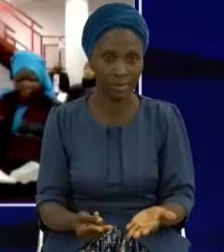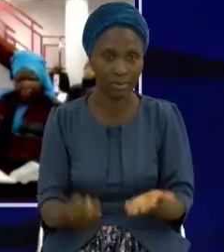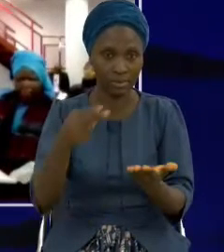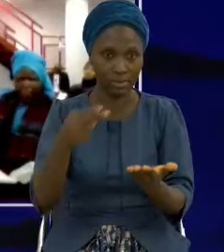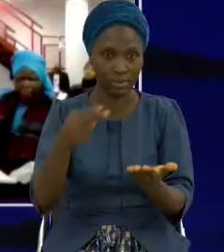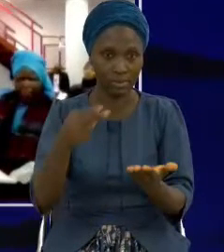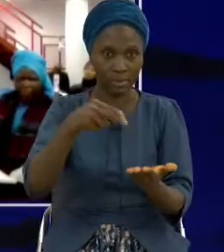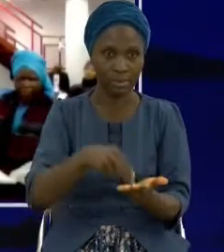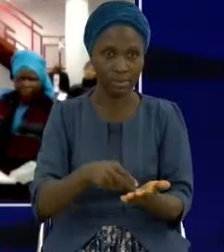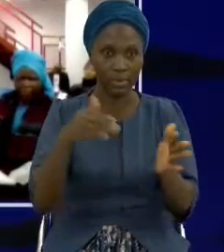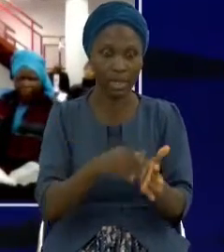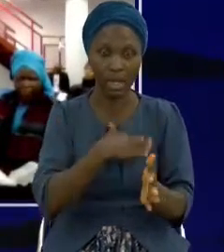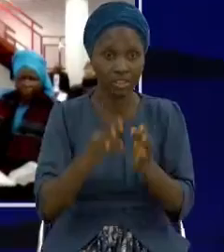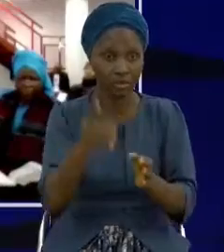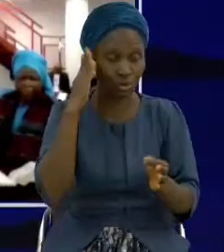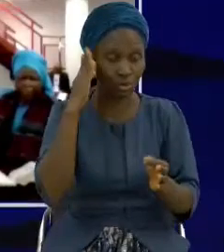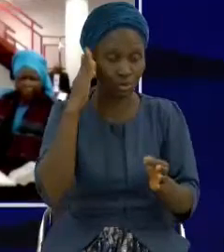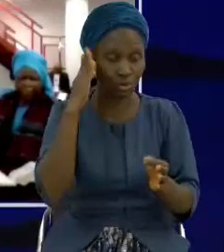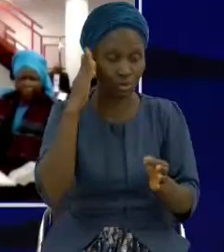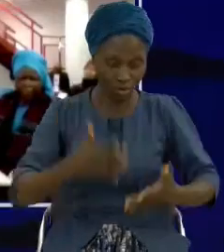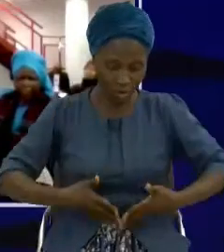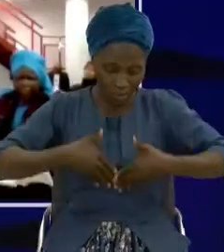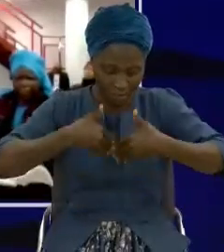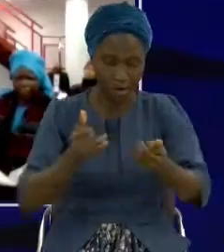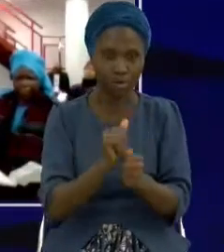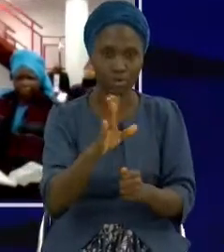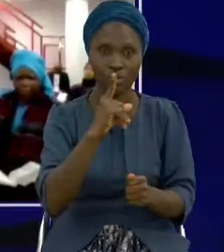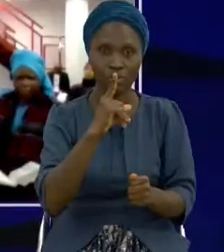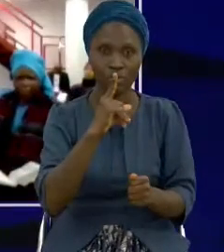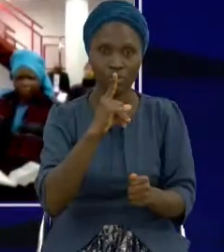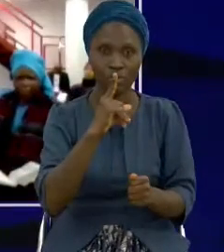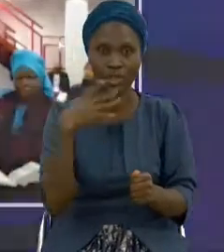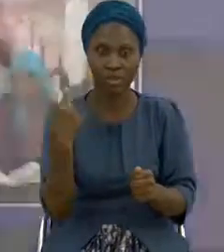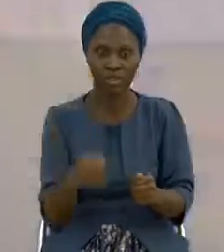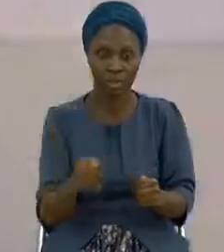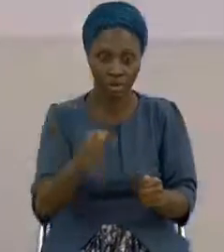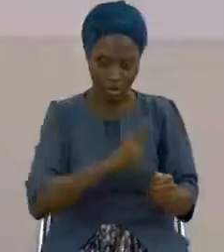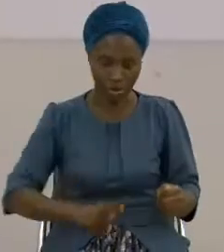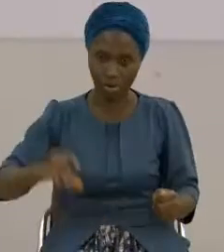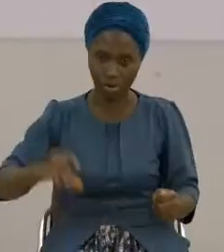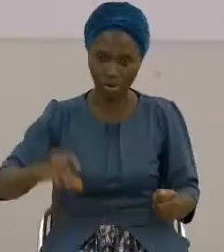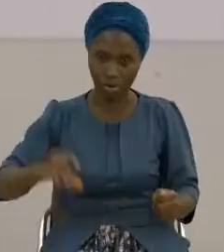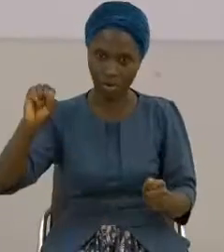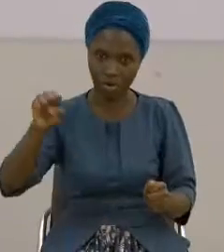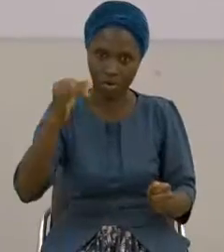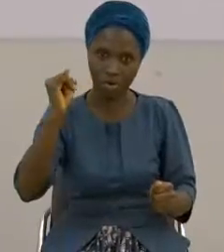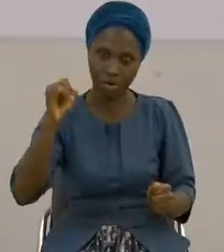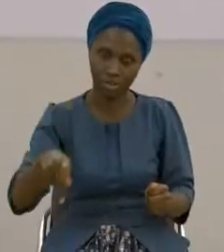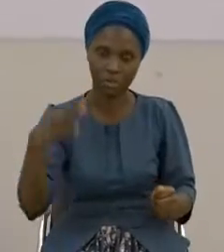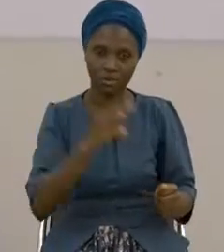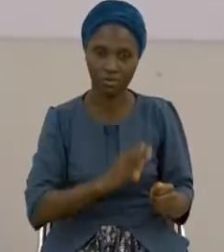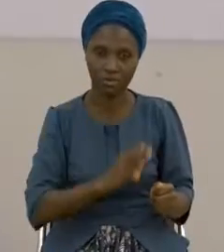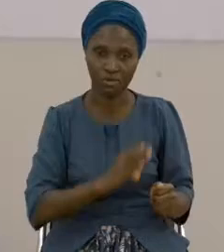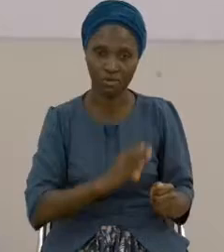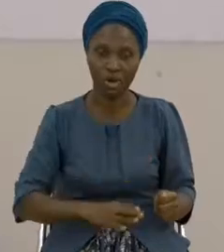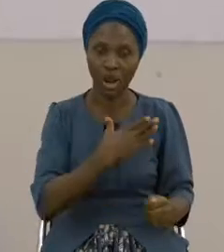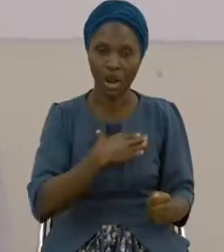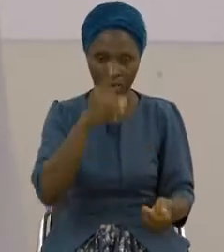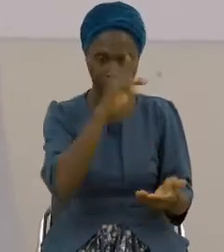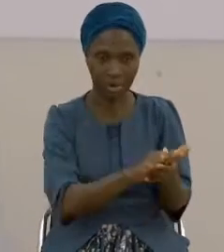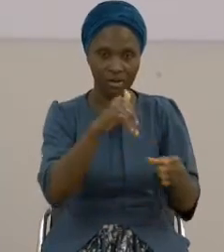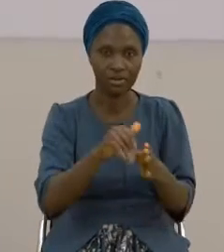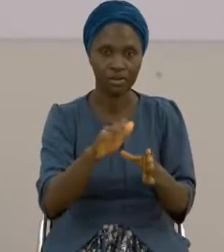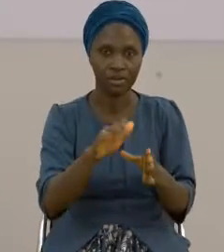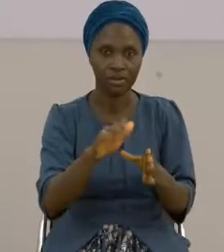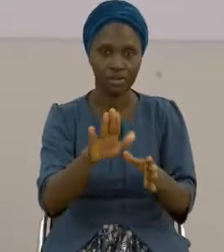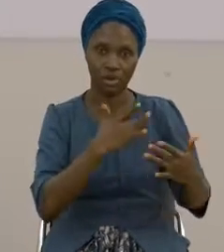of Christ, and shall believe in thine heart that God has raised him from the